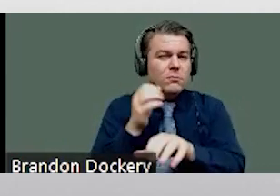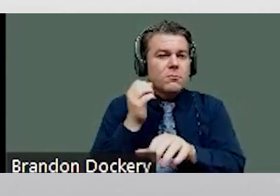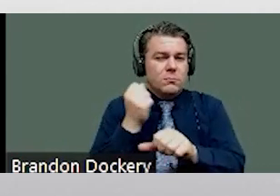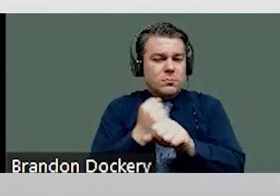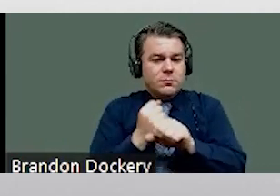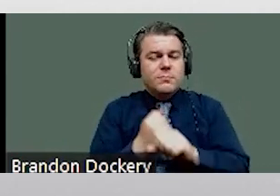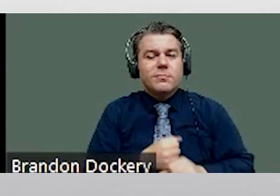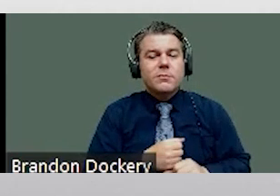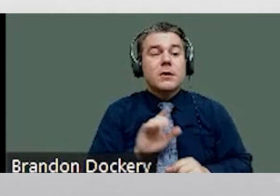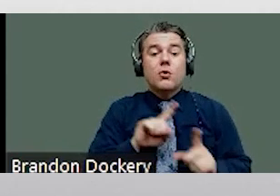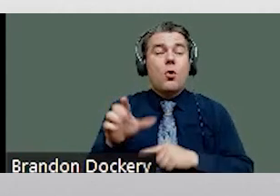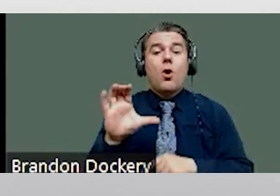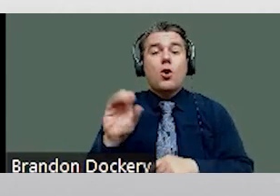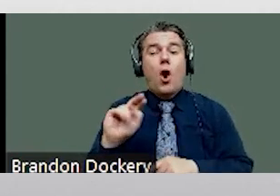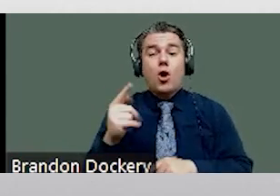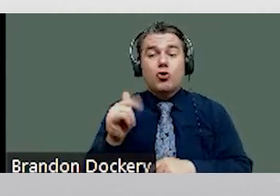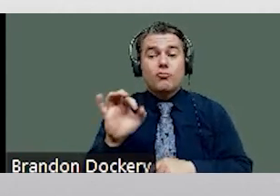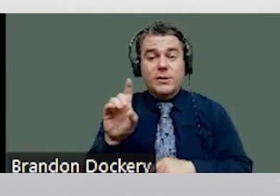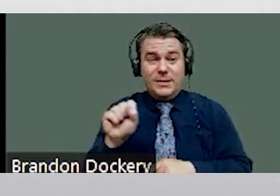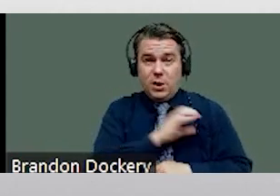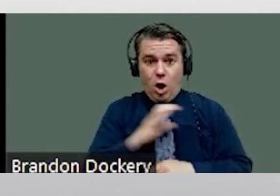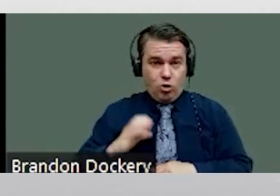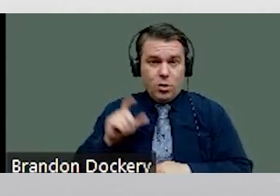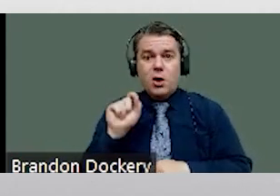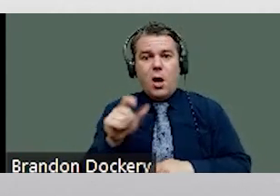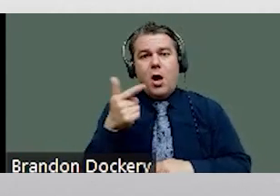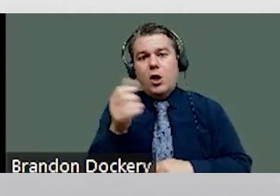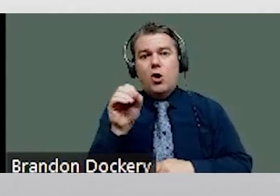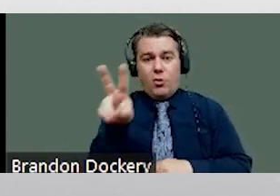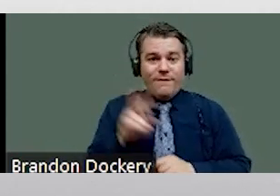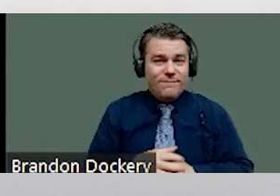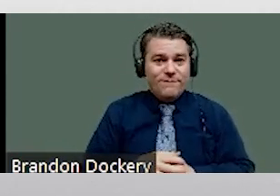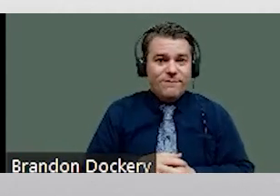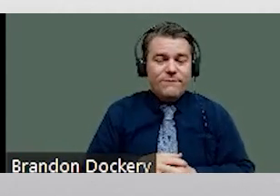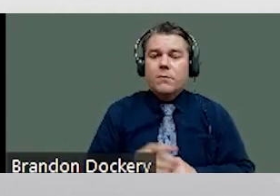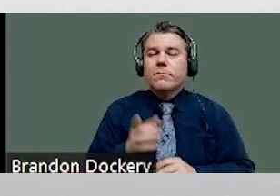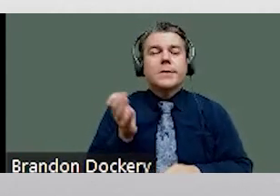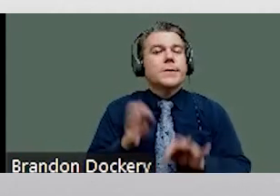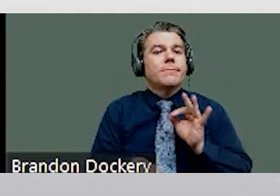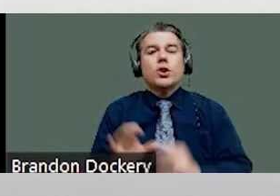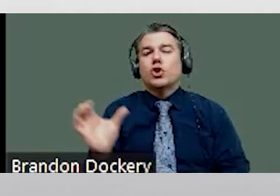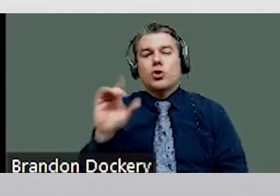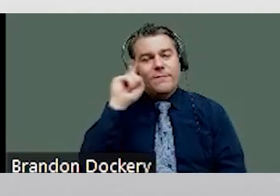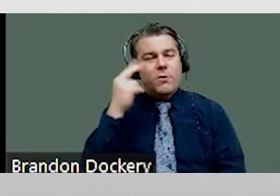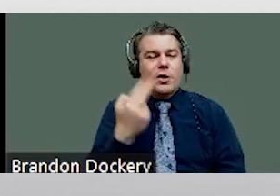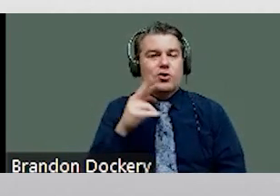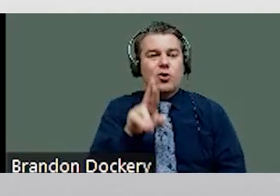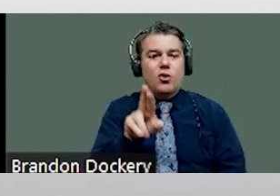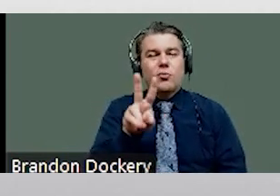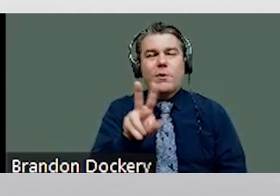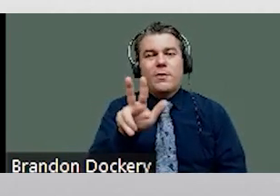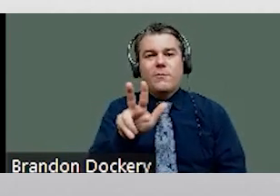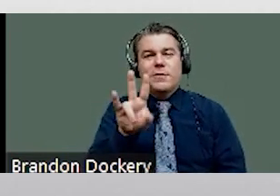Employment Act, you can go to congress.gov, as I mentioned earlier, congress.gov, and you simply just search for